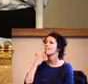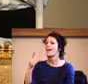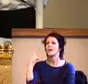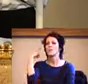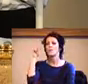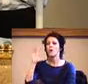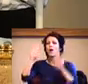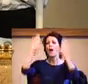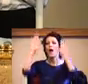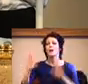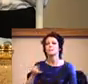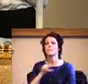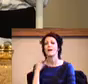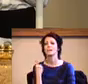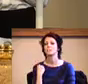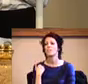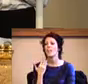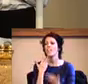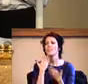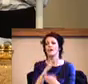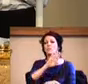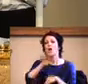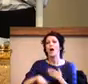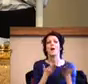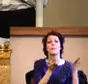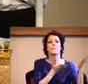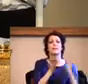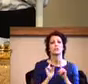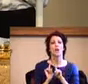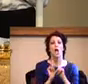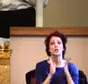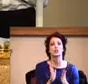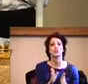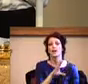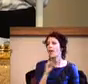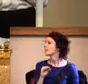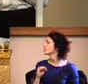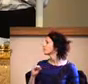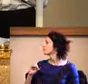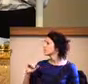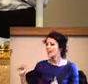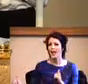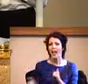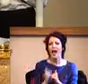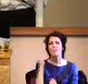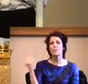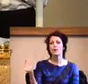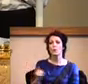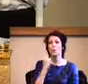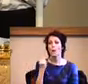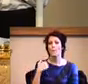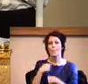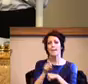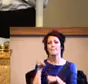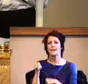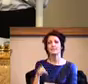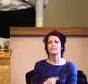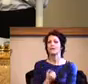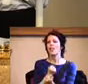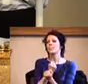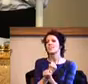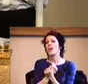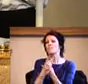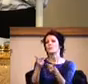awesome Pastor thank you for all of the ministers the ushers and every one that makes this such a loving